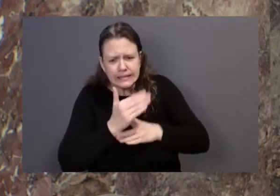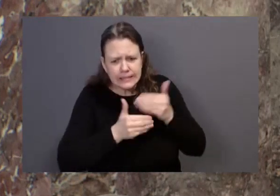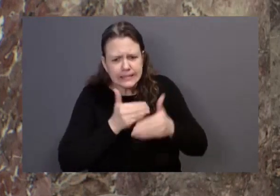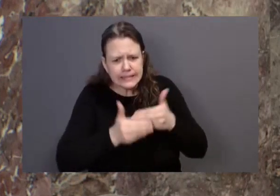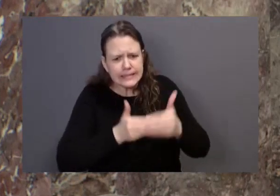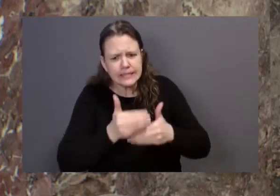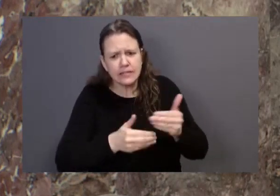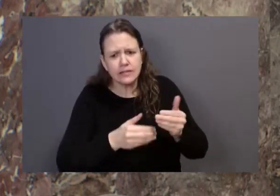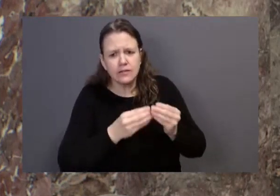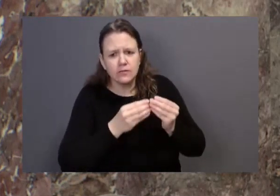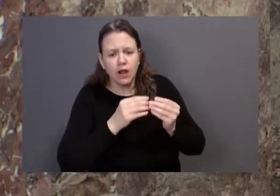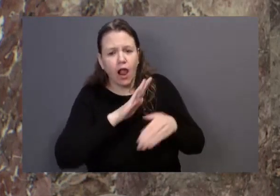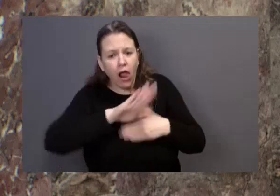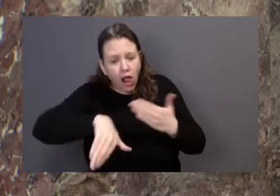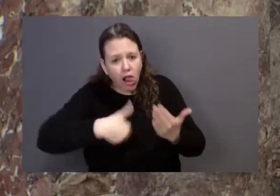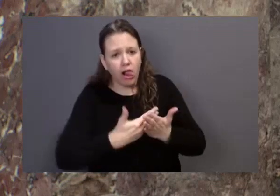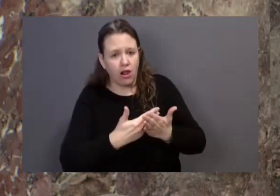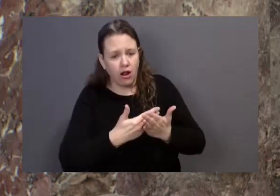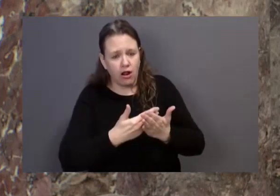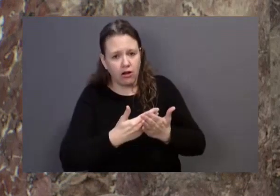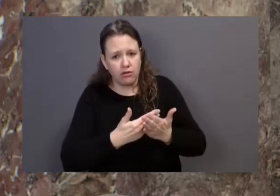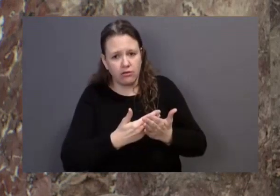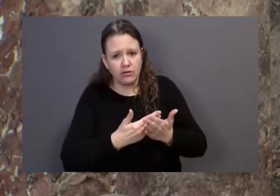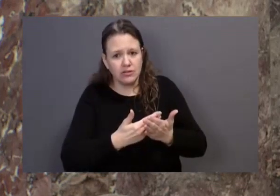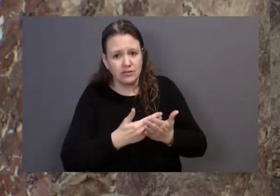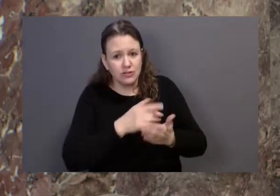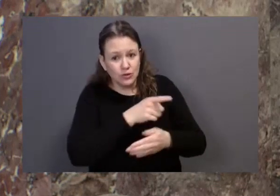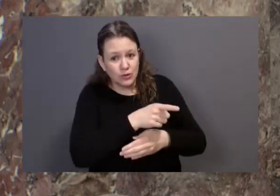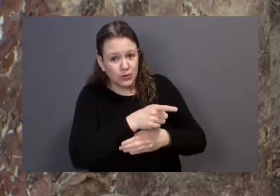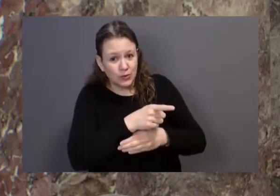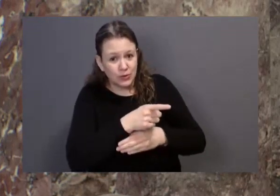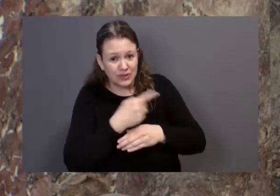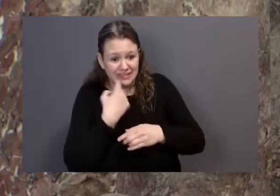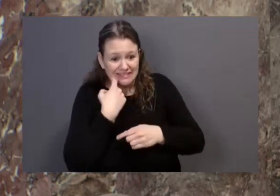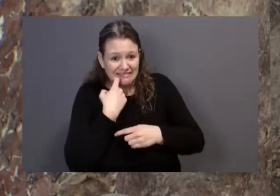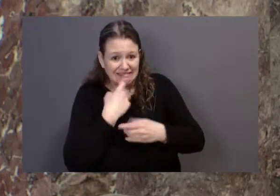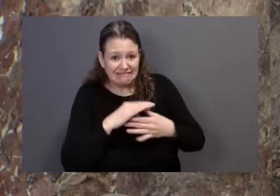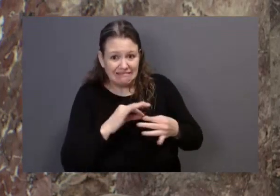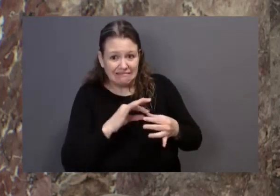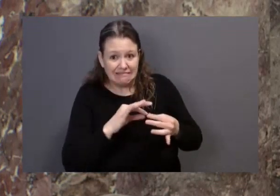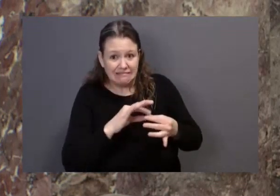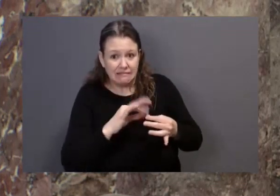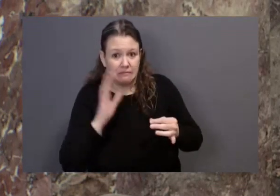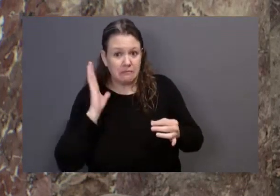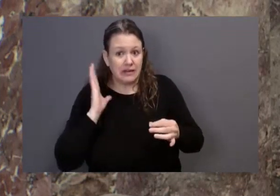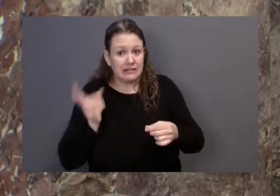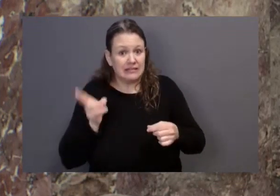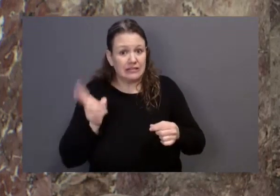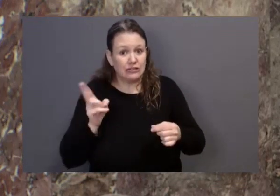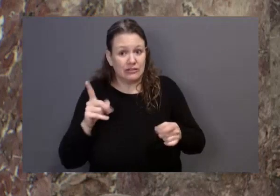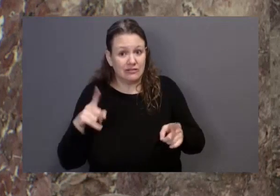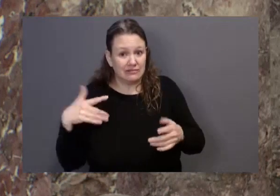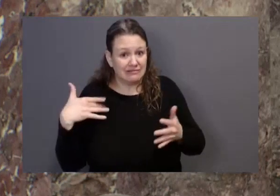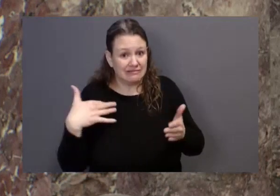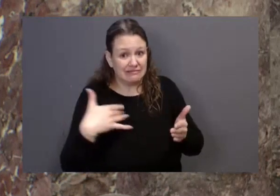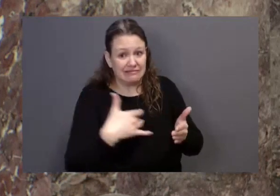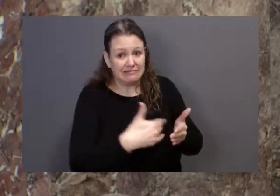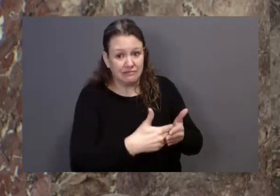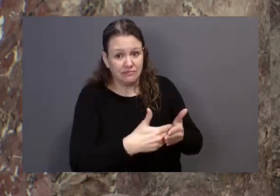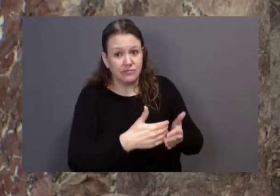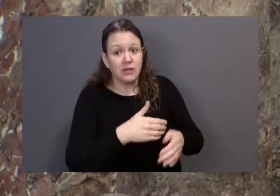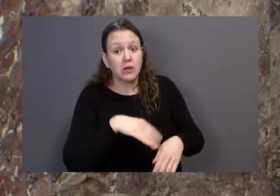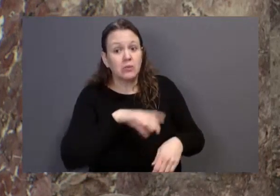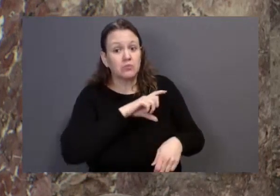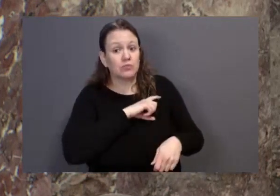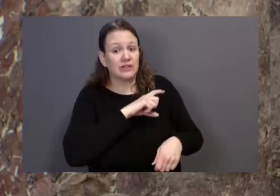you, that in terms of the path forward, when it comes to police of jurisdiction, that issue has been front and centre in terms of